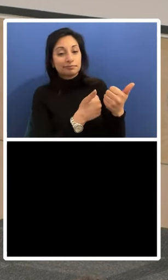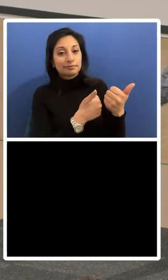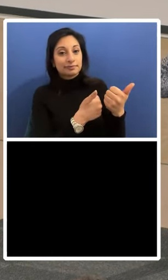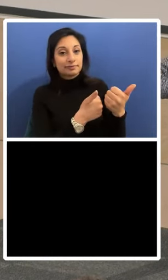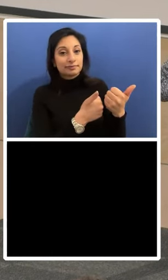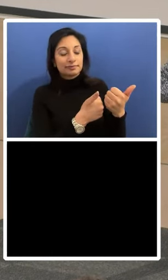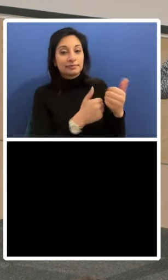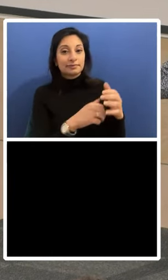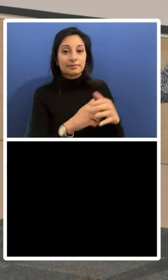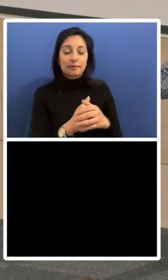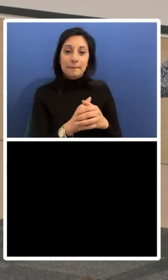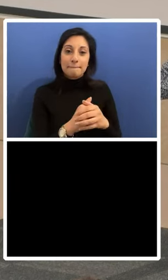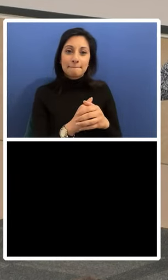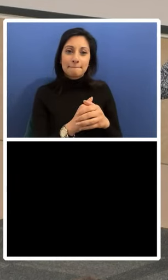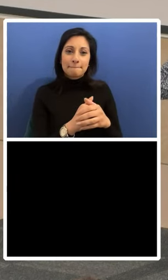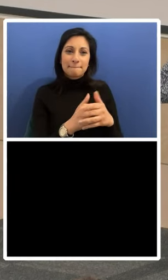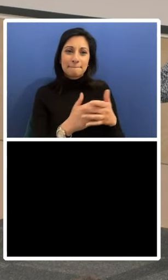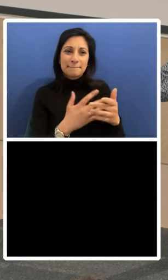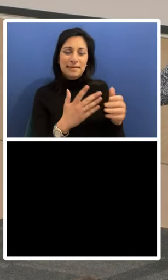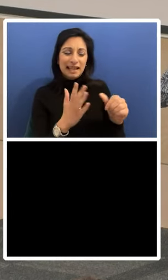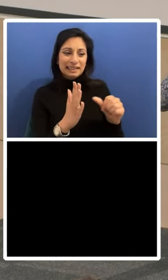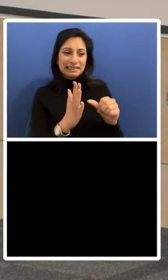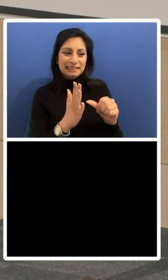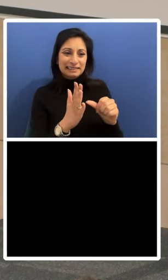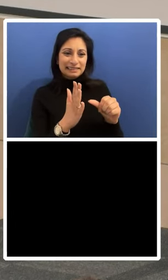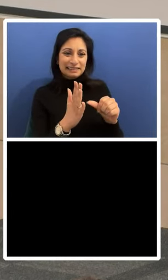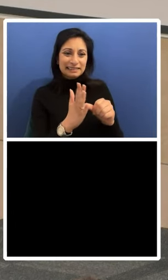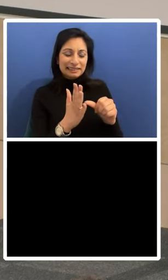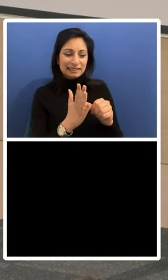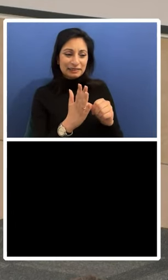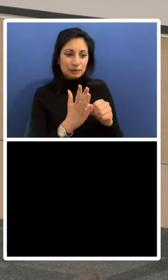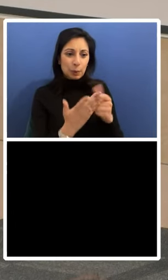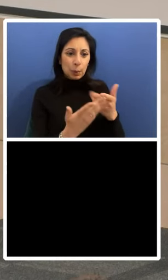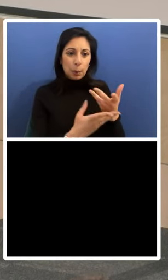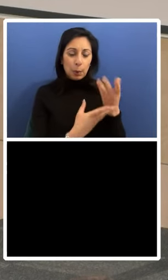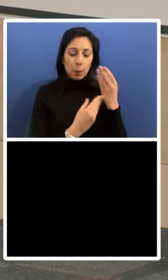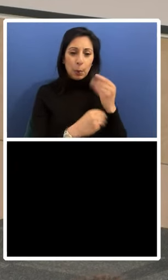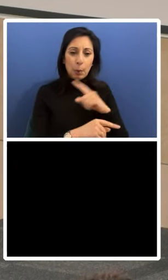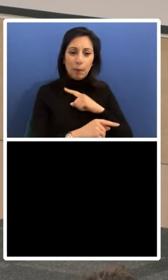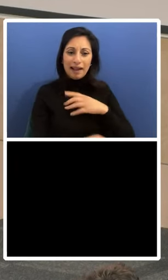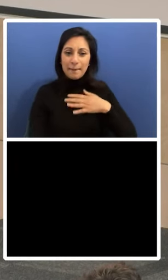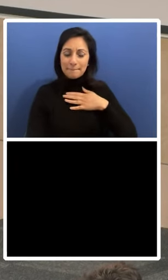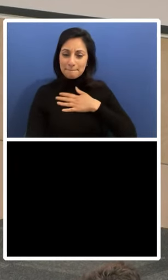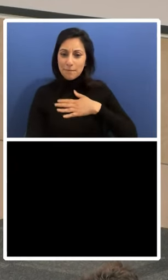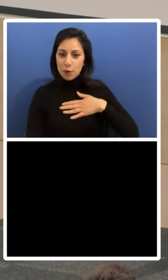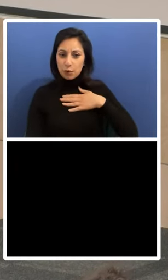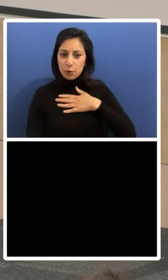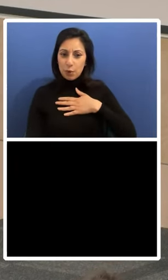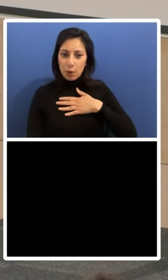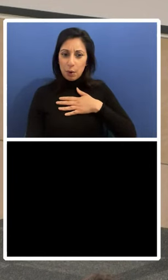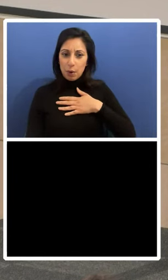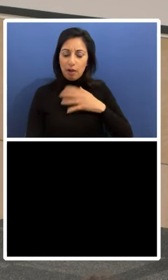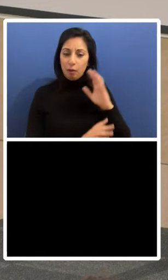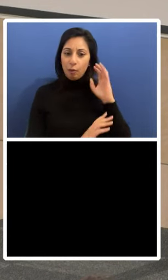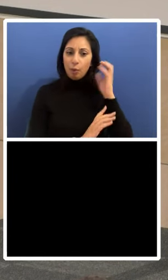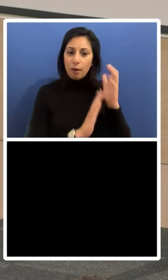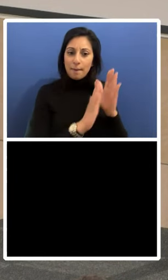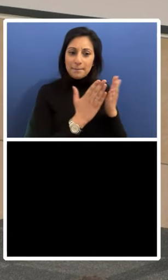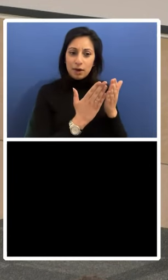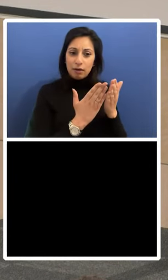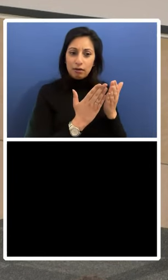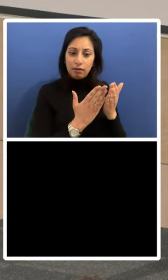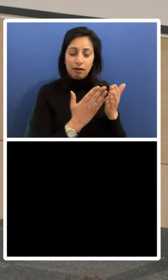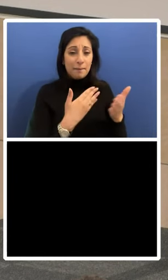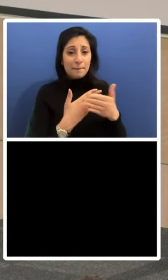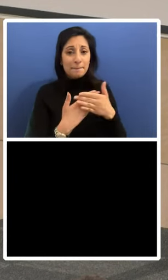it's sometimes difficult to read because the book is very emotional and at times very sad. Mm. But what I found strange when I read the audiobook was that the times when I got the most emotional reading the